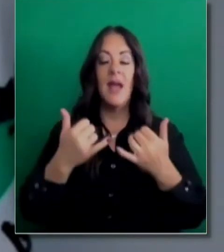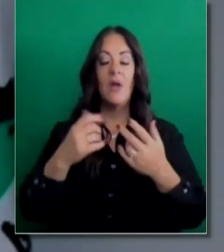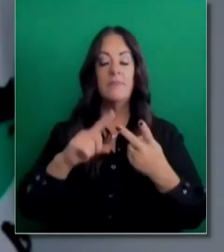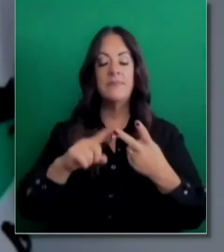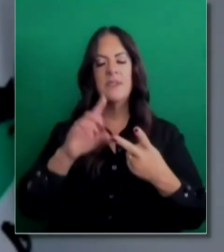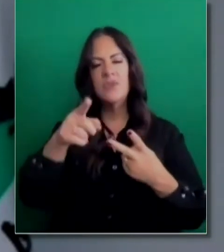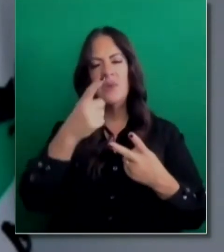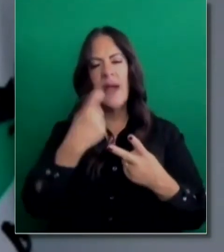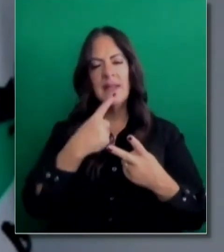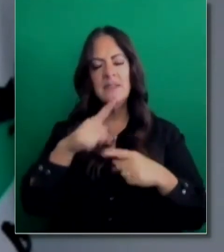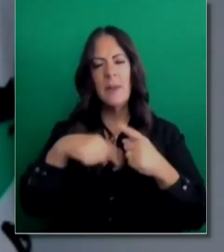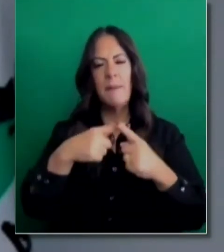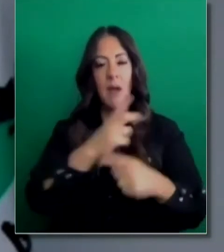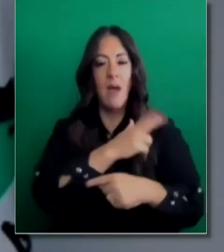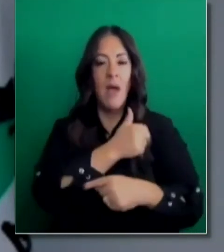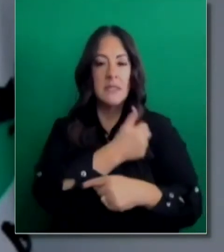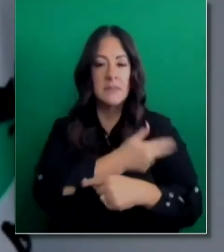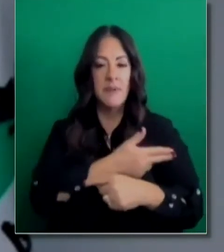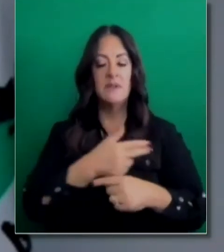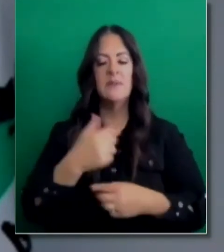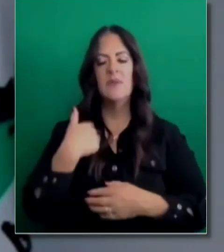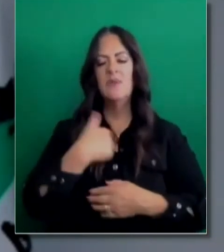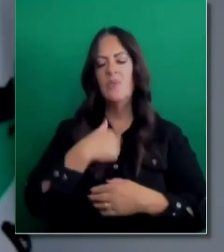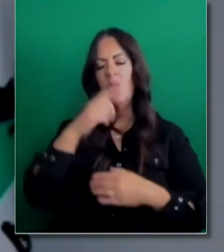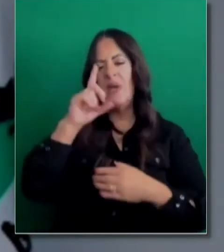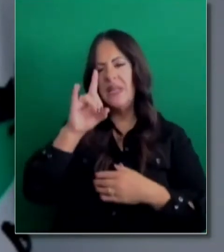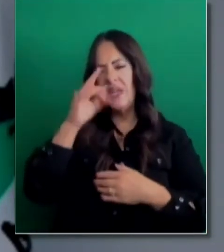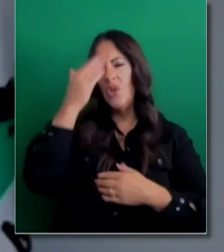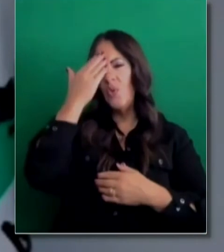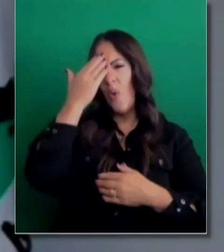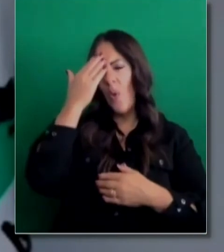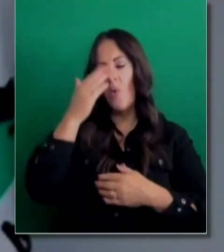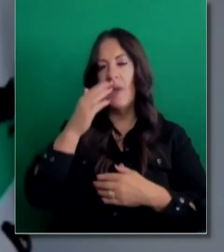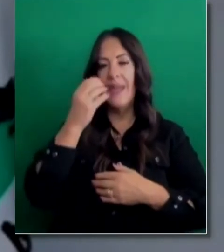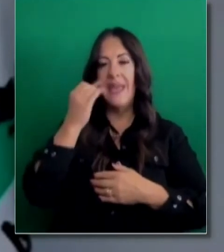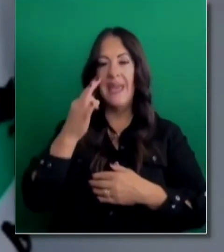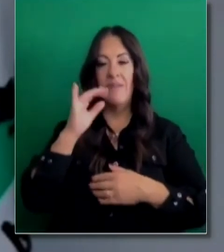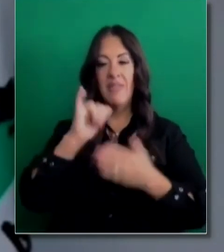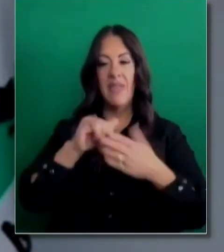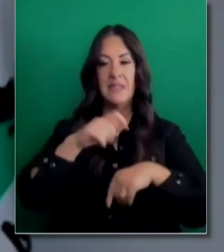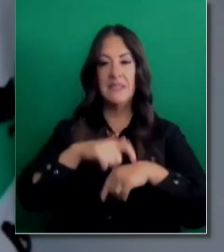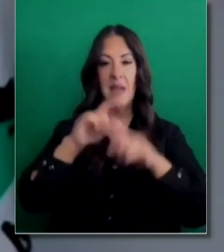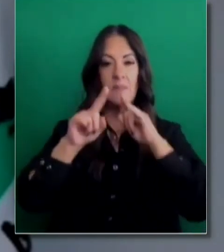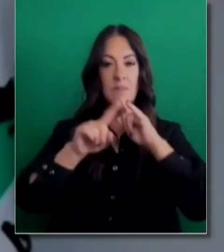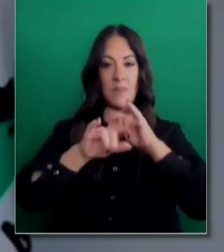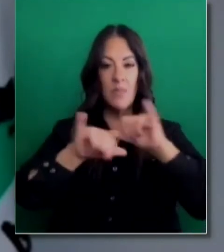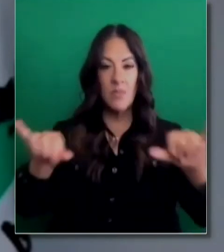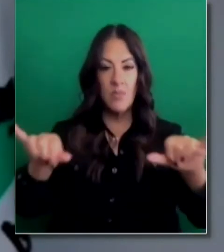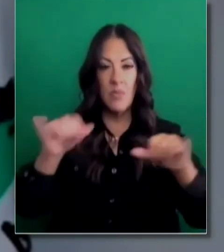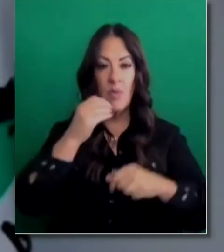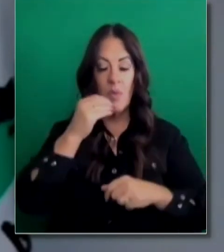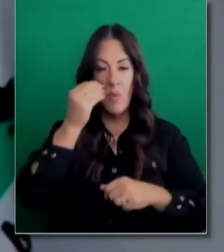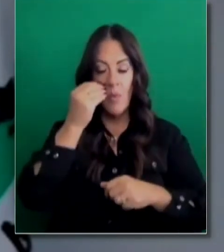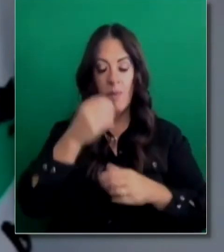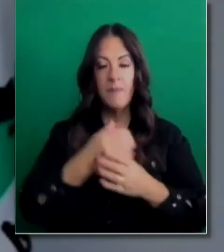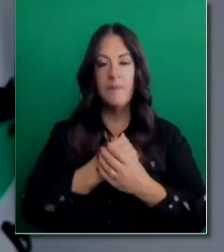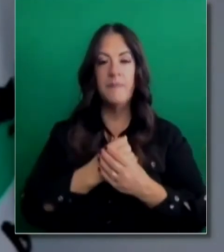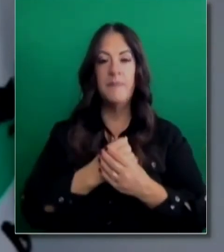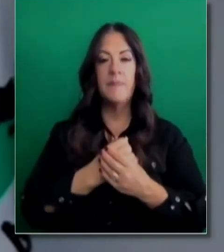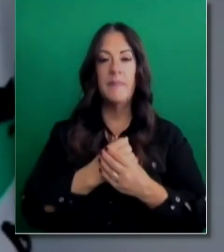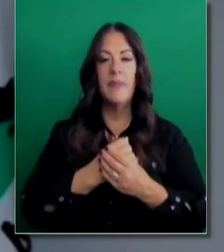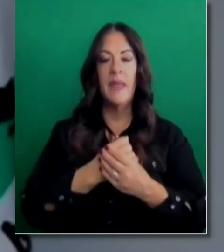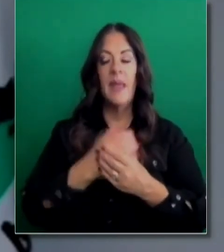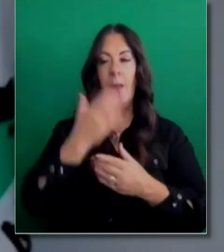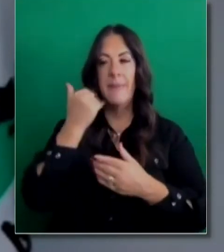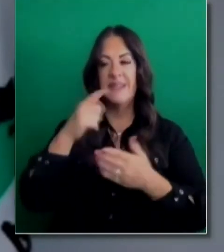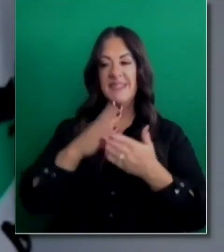mean, we did know and expected that if the regional stay-at-home order, certain aspects of our own behaviors,